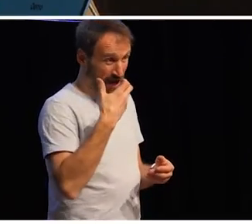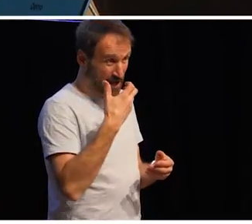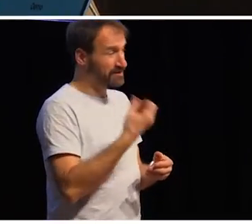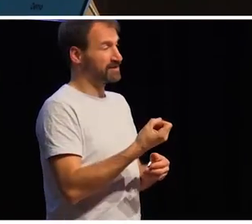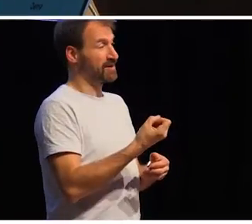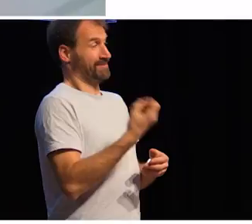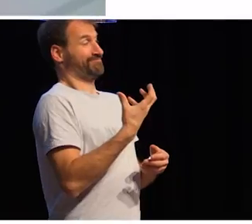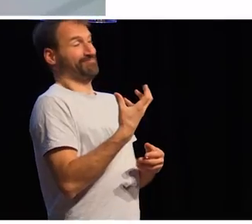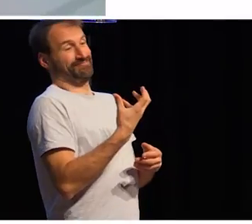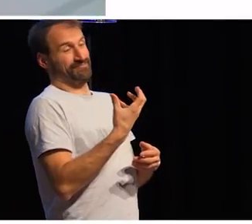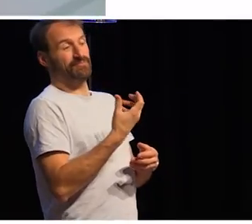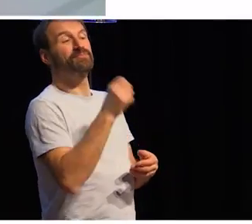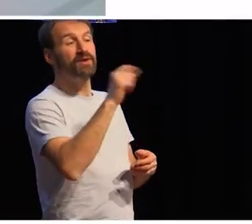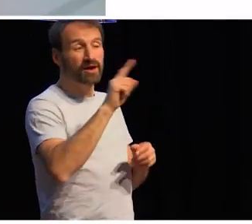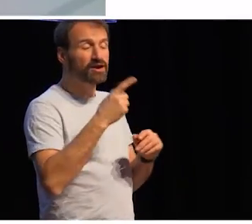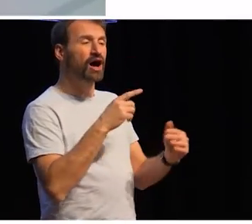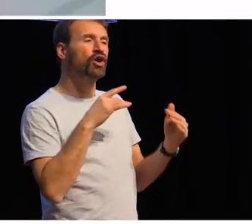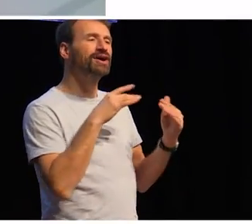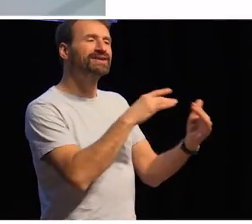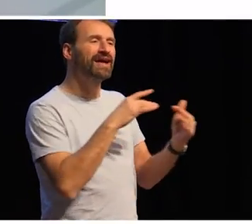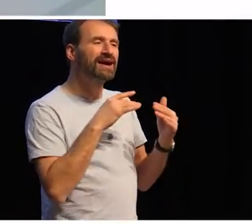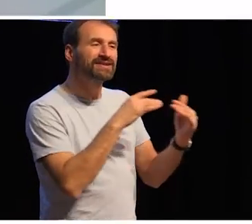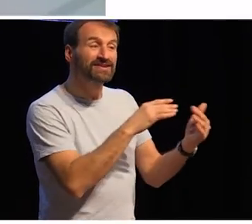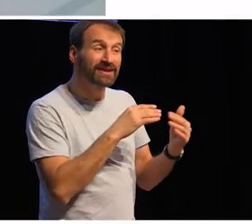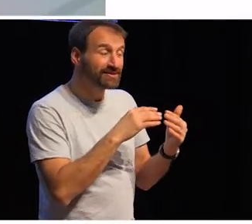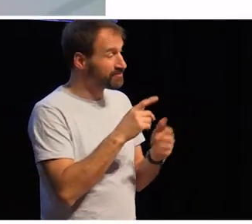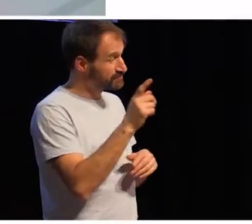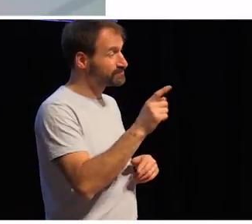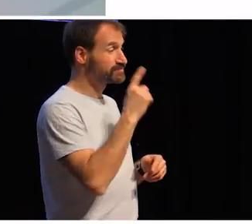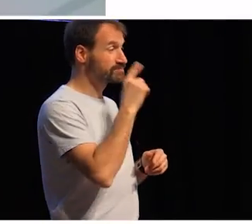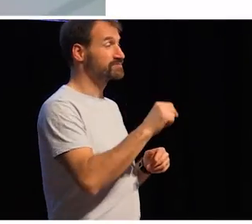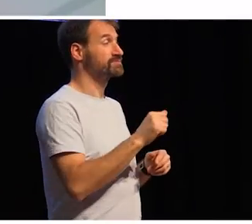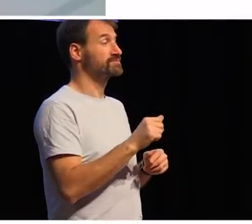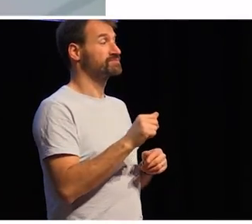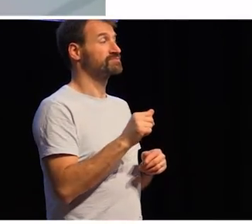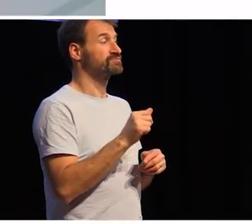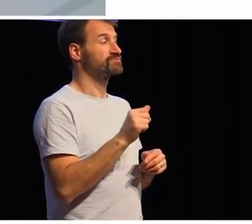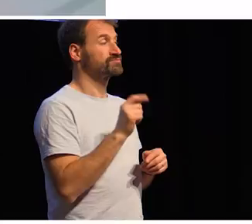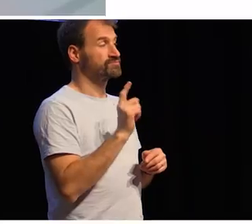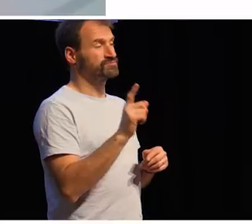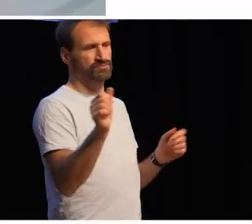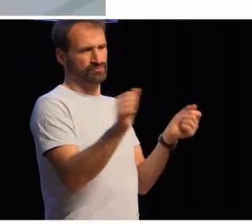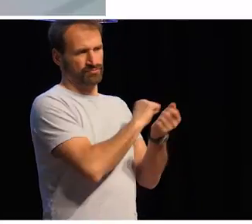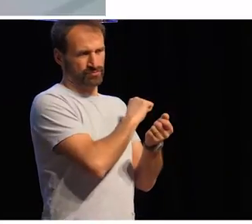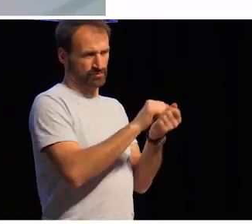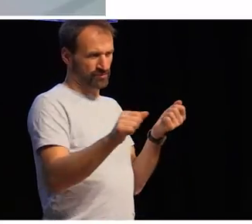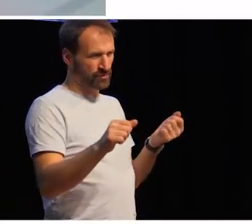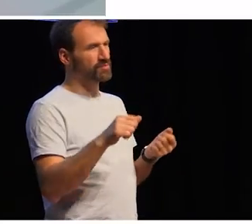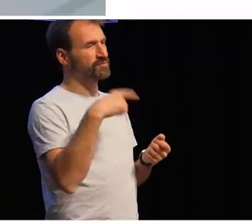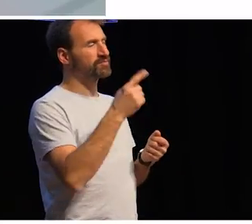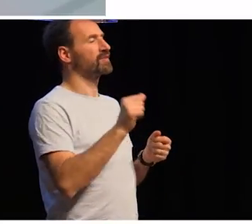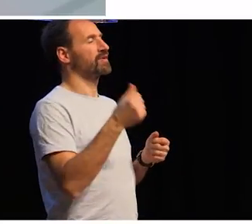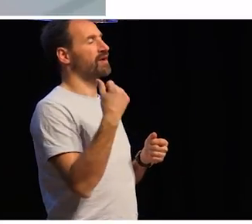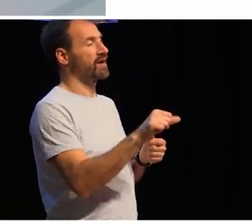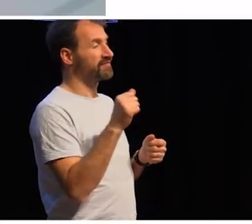can also do a little bit of interactivity. You can turn on. So let me clear it. And you can turn on